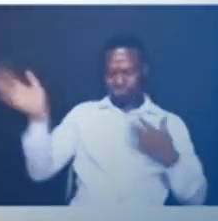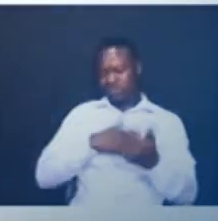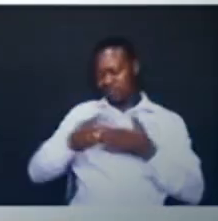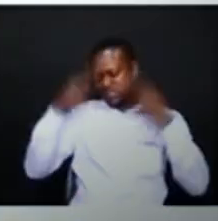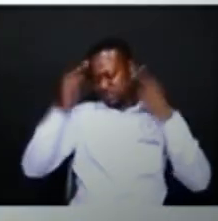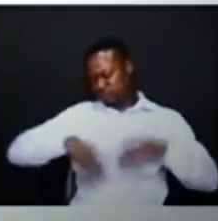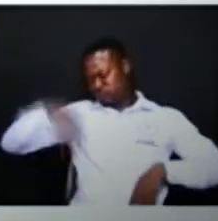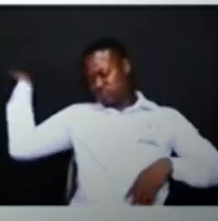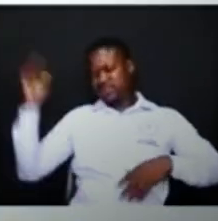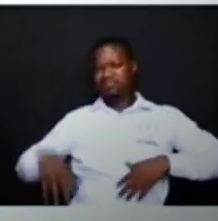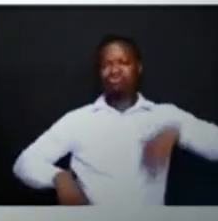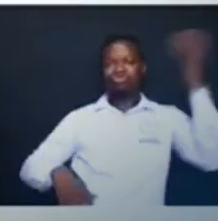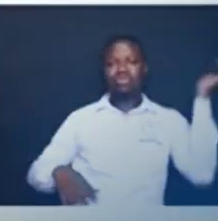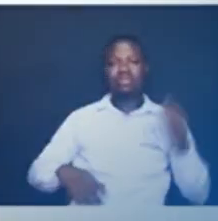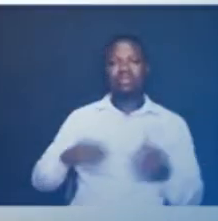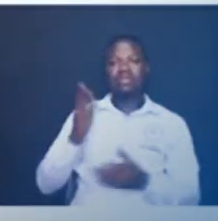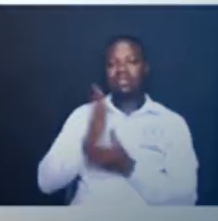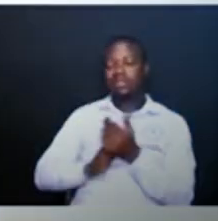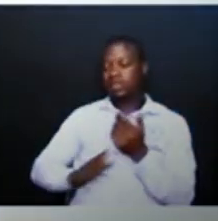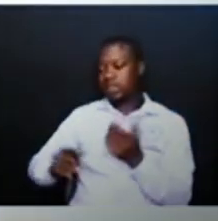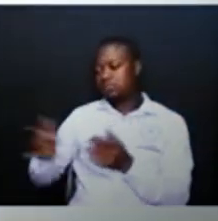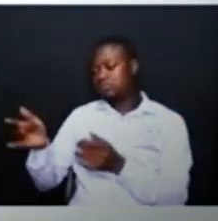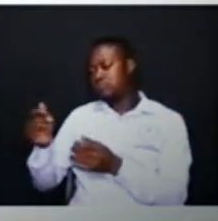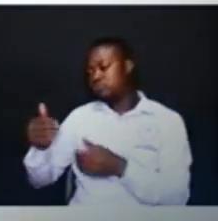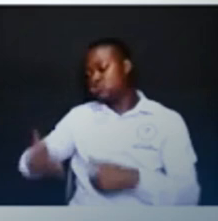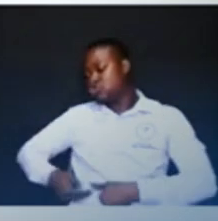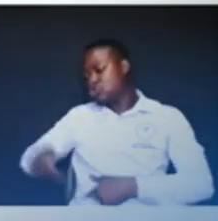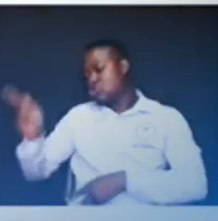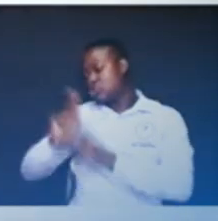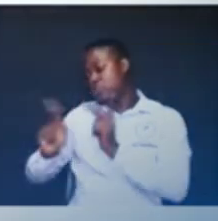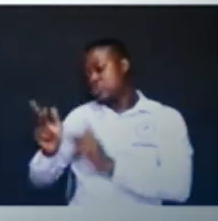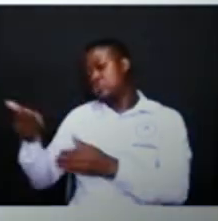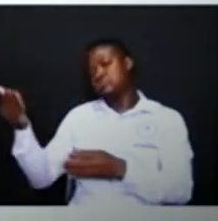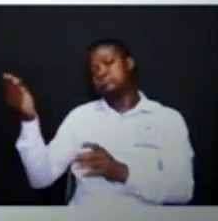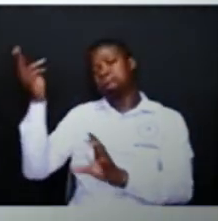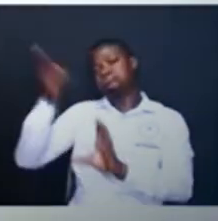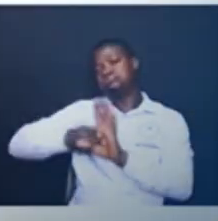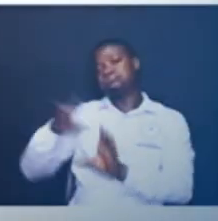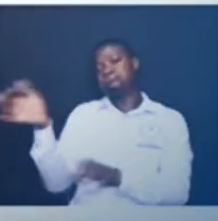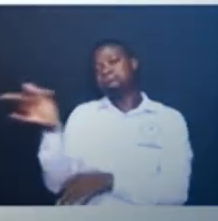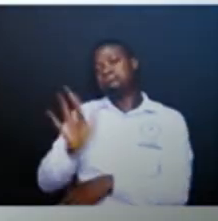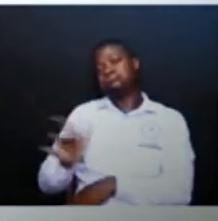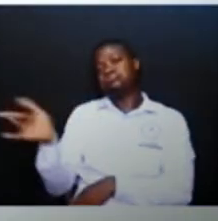despair. Young people join the queue of prostitution out of